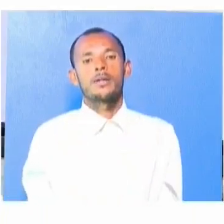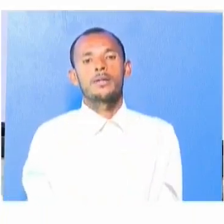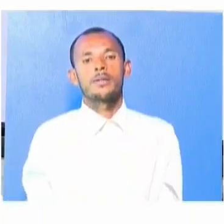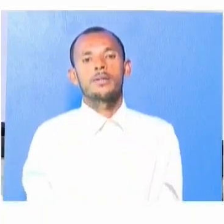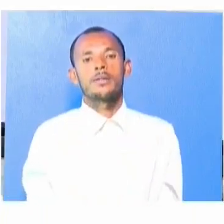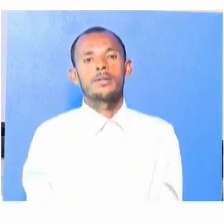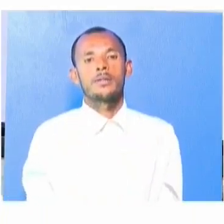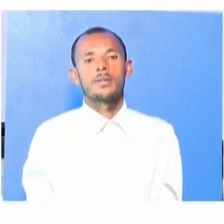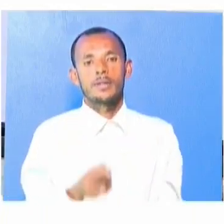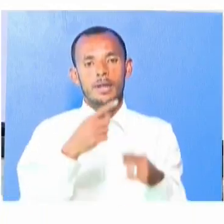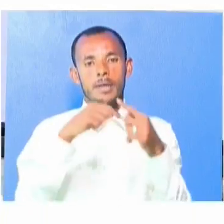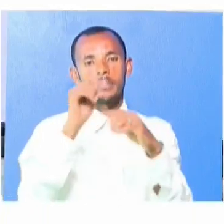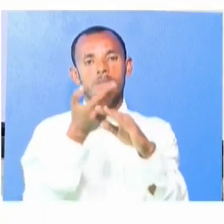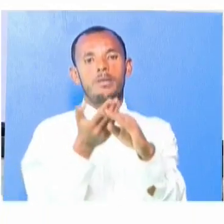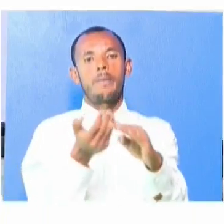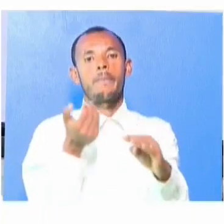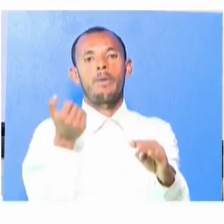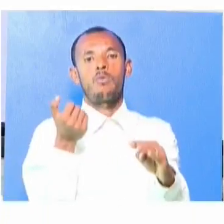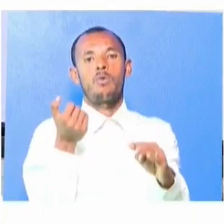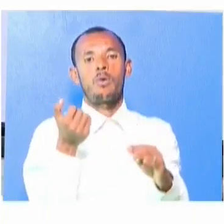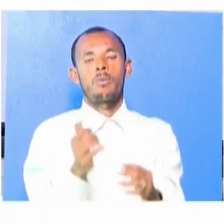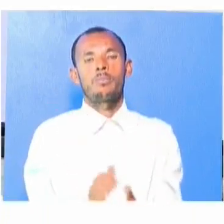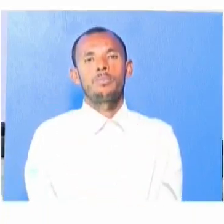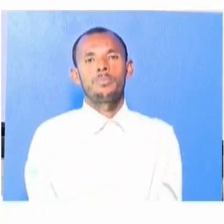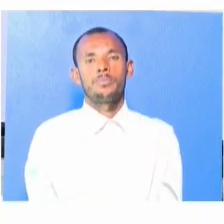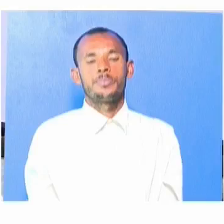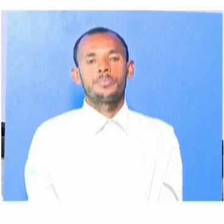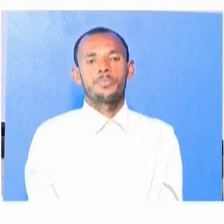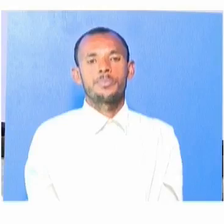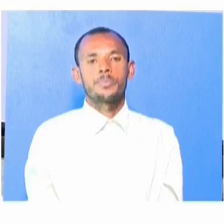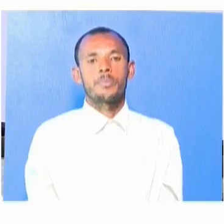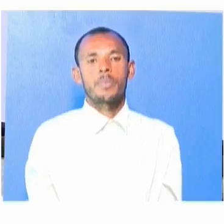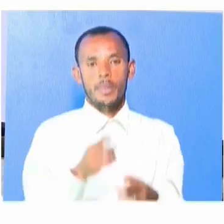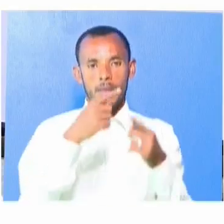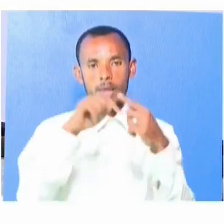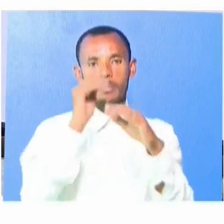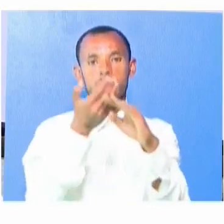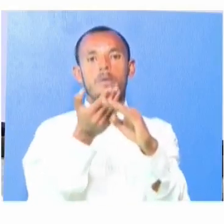comes before. Predecessor means comes before. Comes